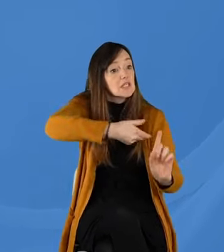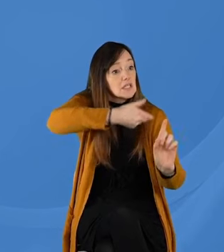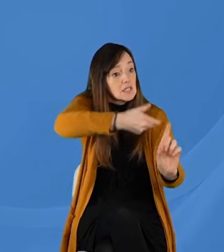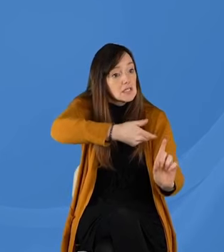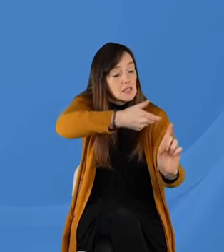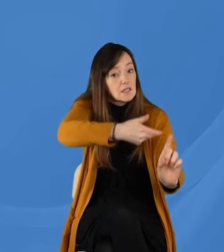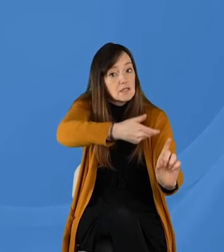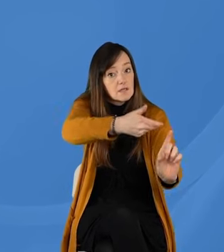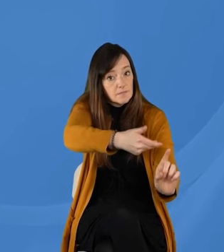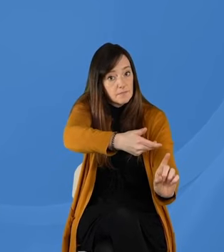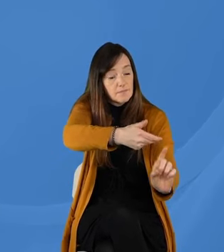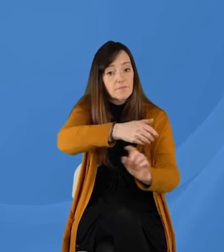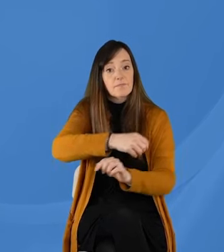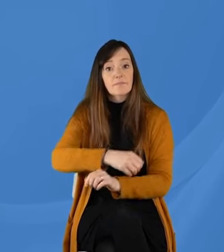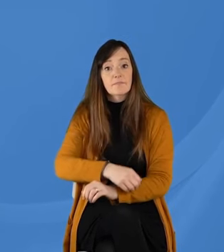mouth or by letter.